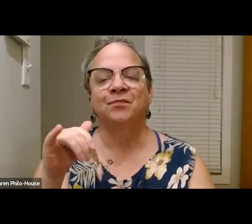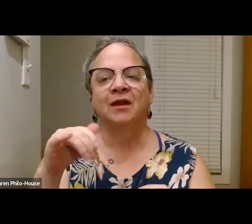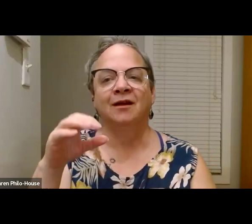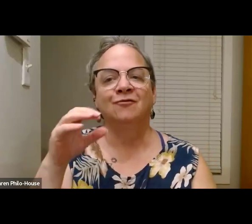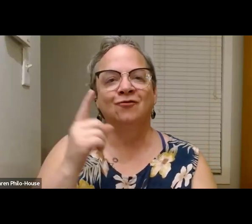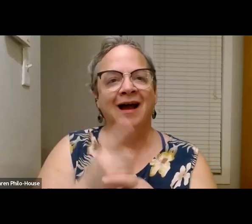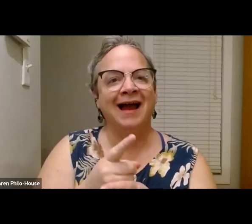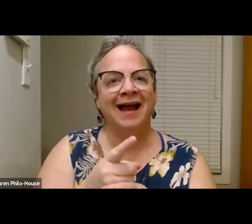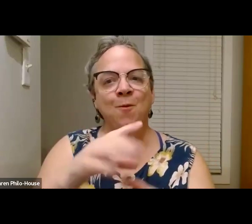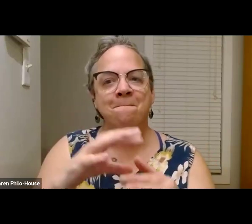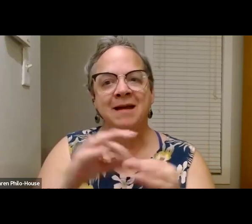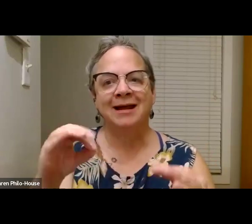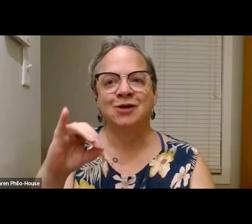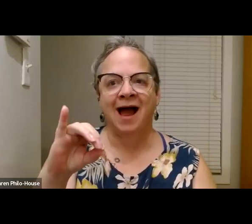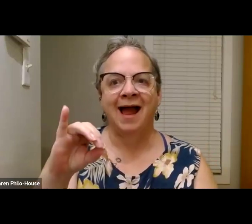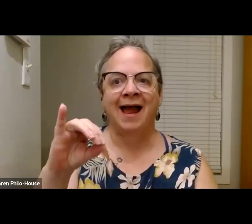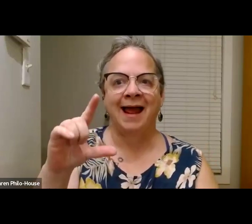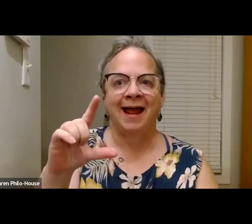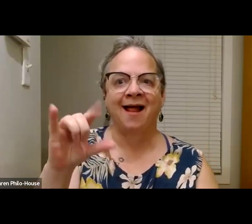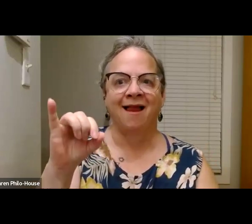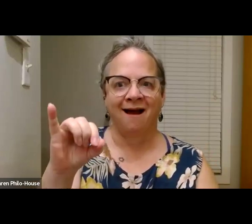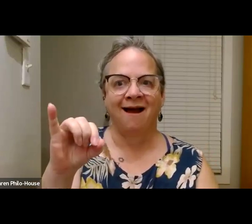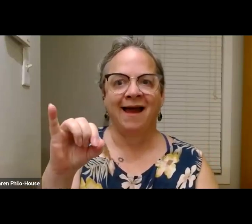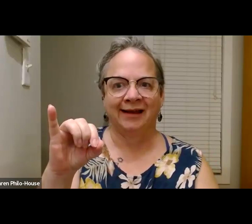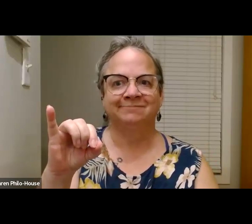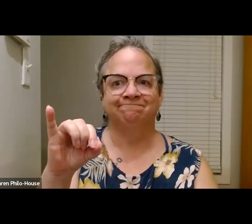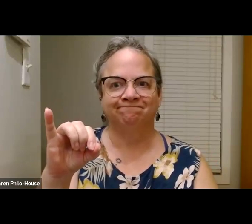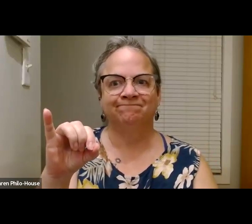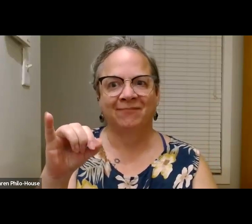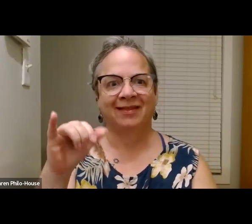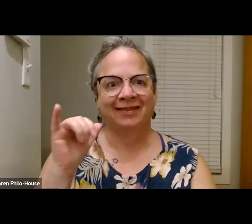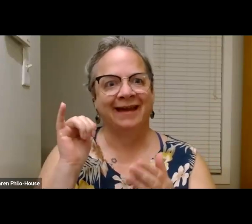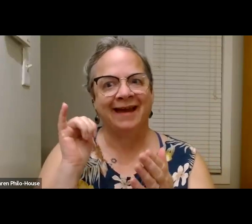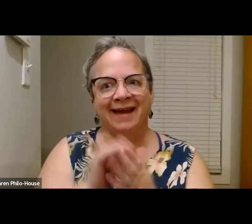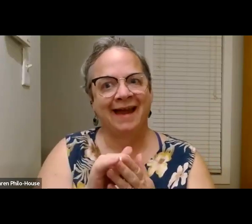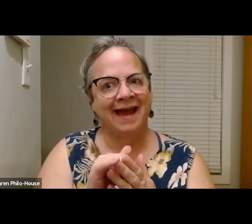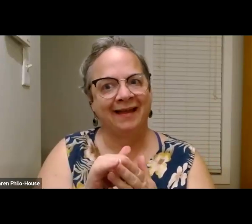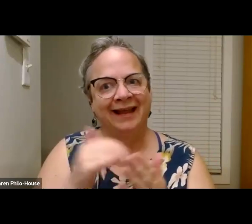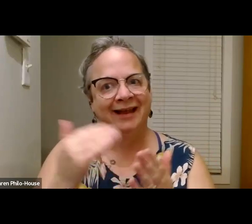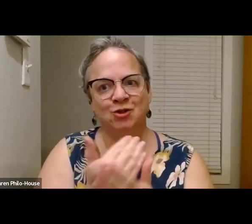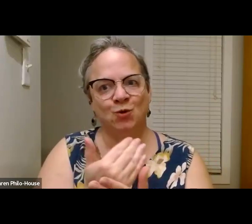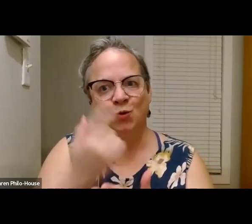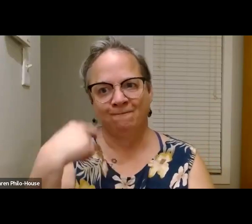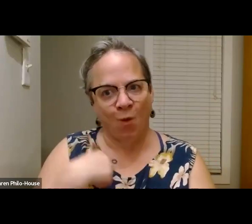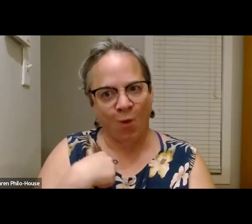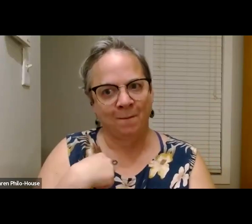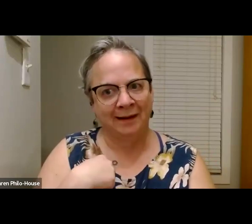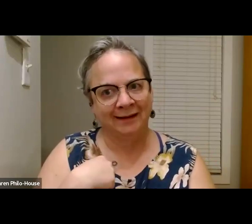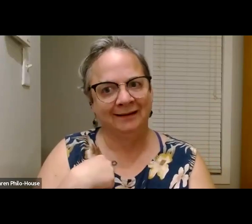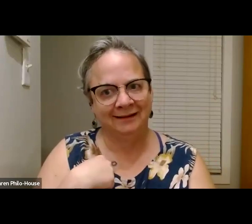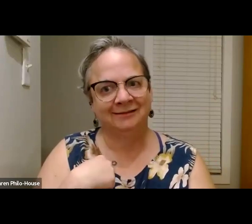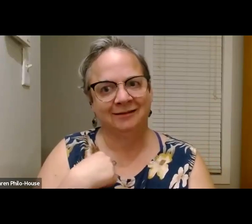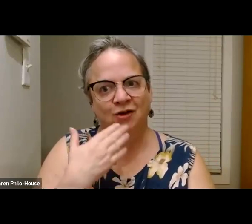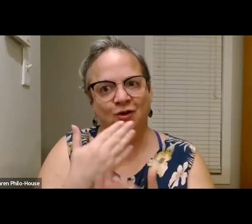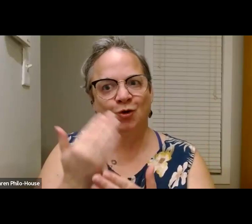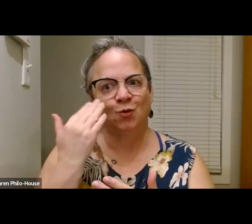Well, that's easy. Oh, yeah, okay, you had mentioned ILIs, and that is